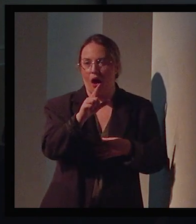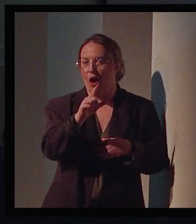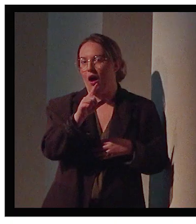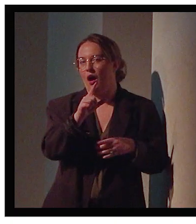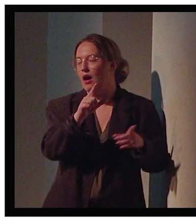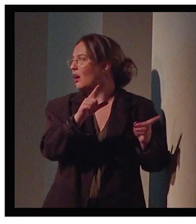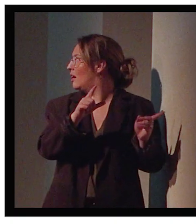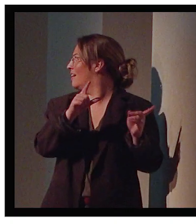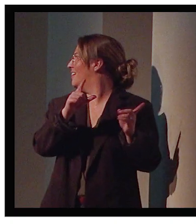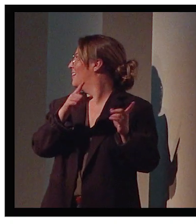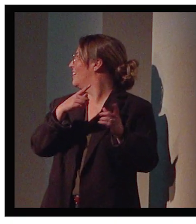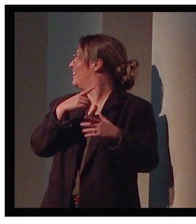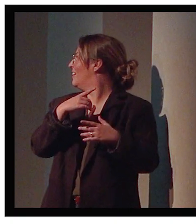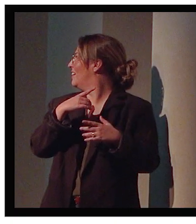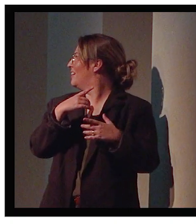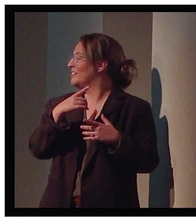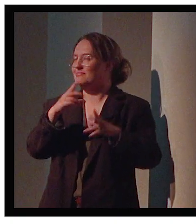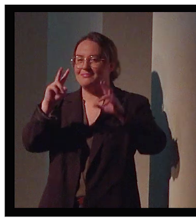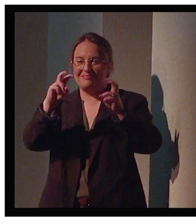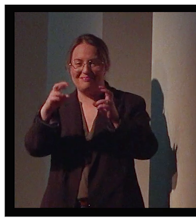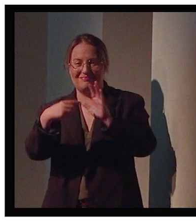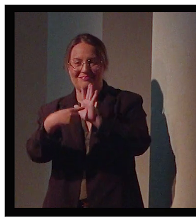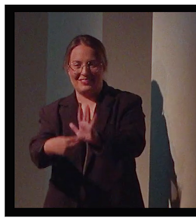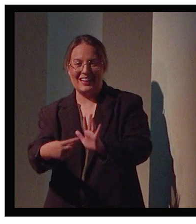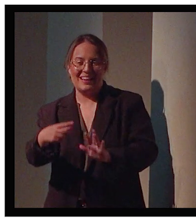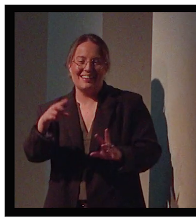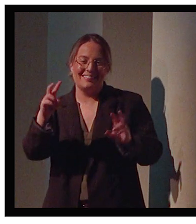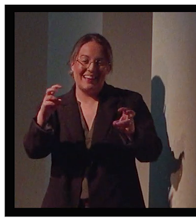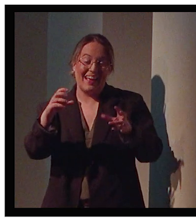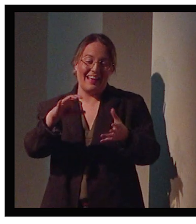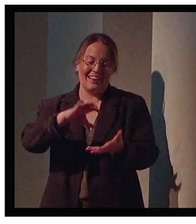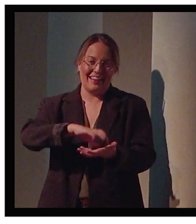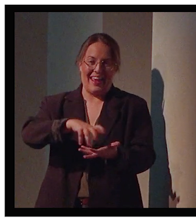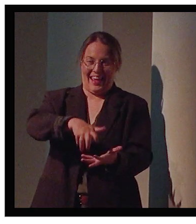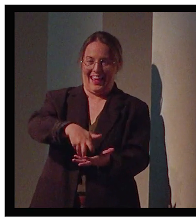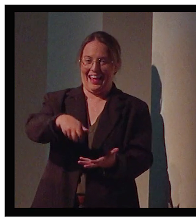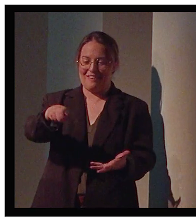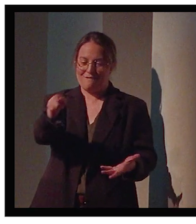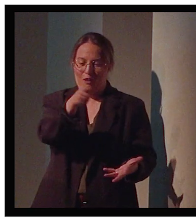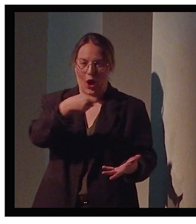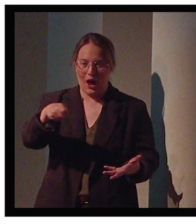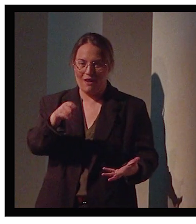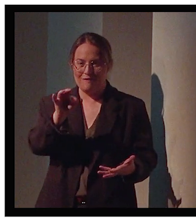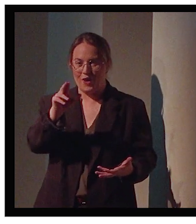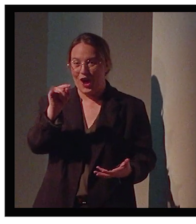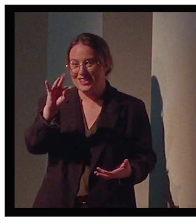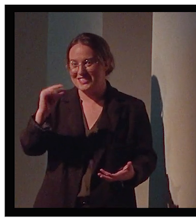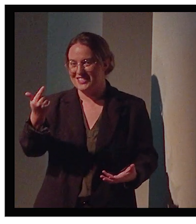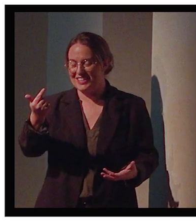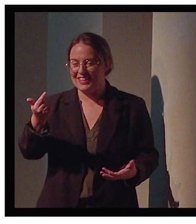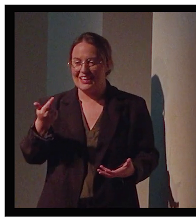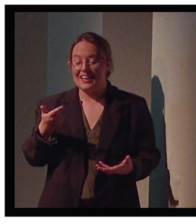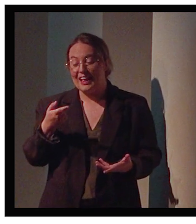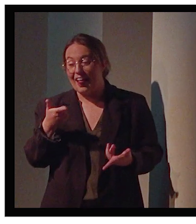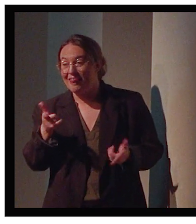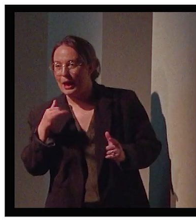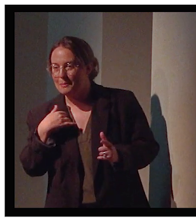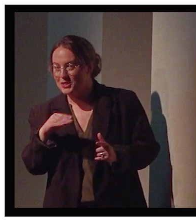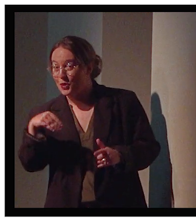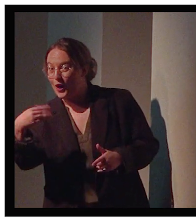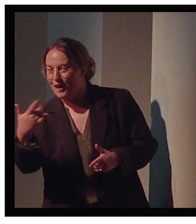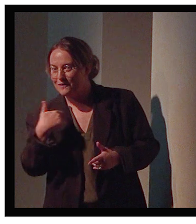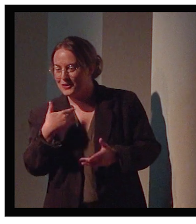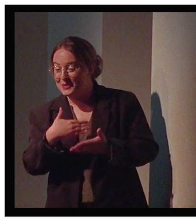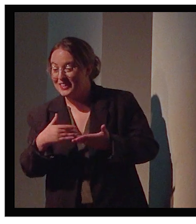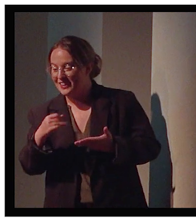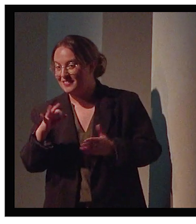caricaturist likened the work to cake frosting. And the caption below says, "Allow me to offer you a slice of this